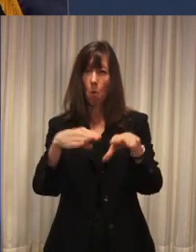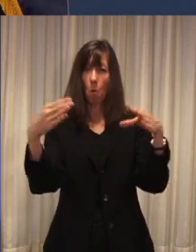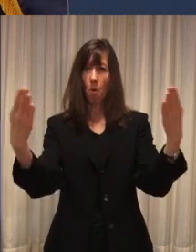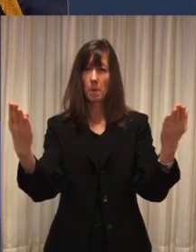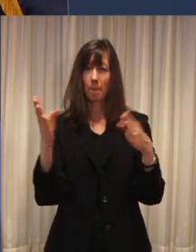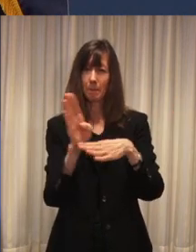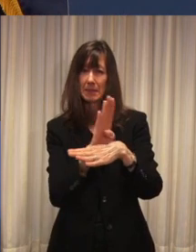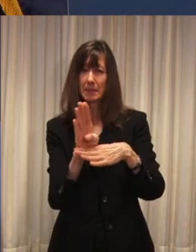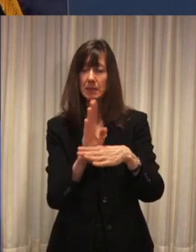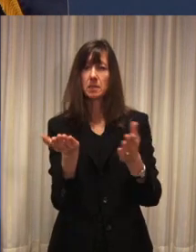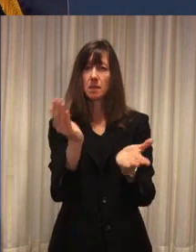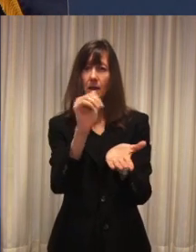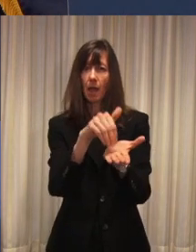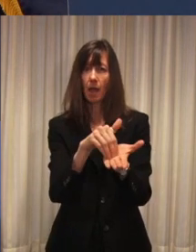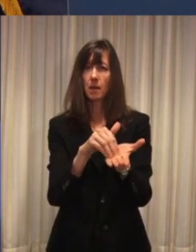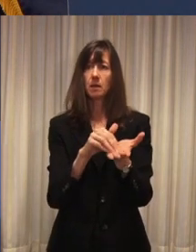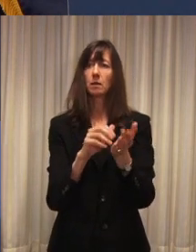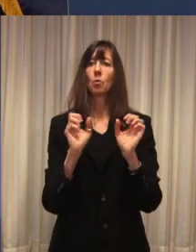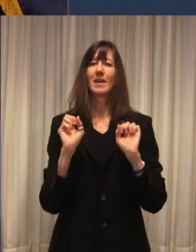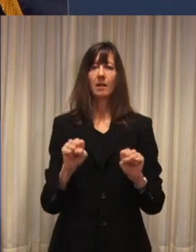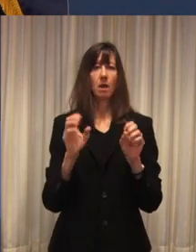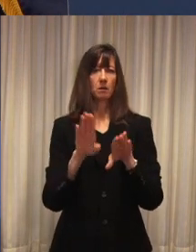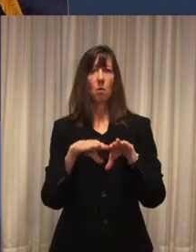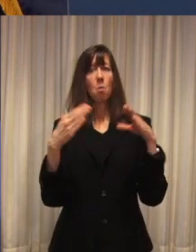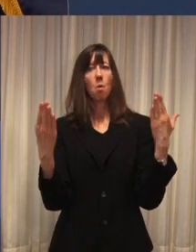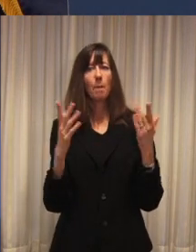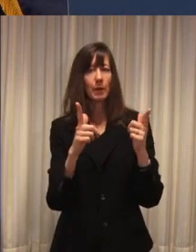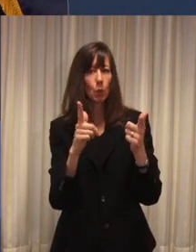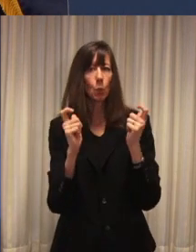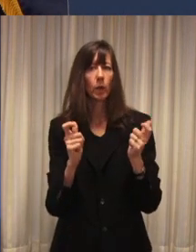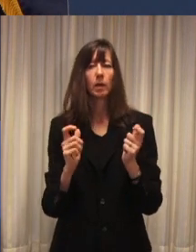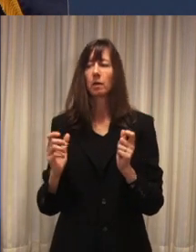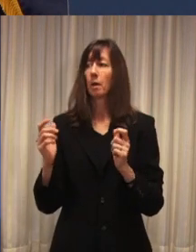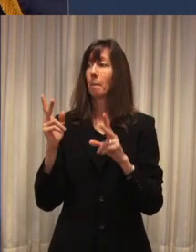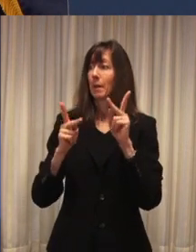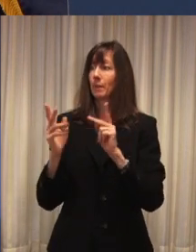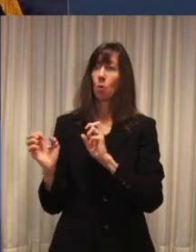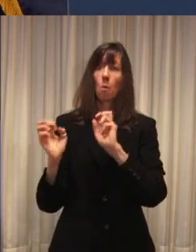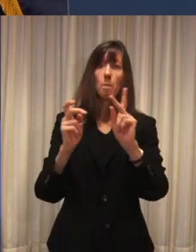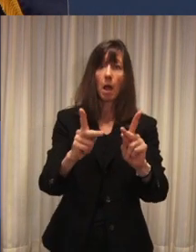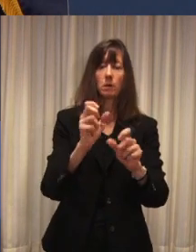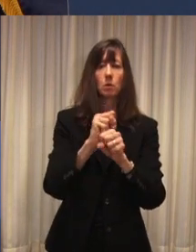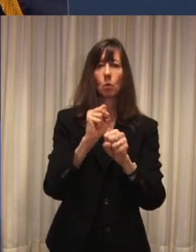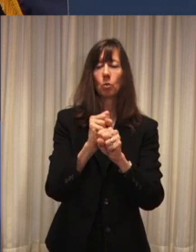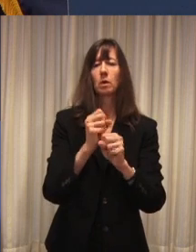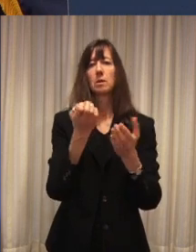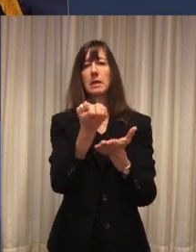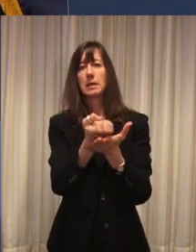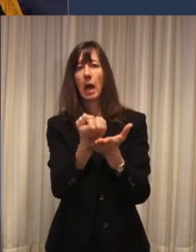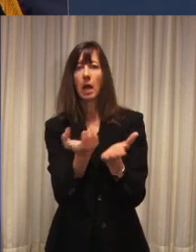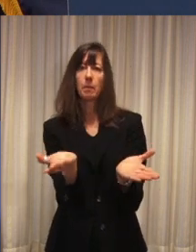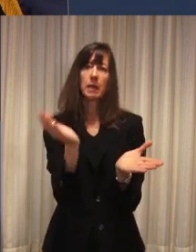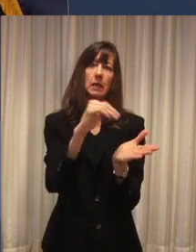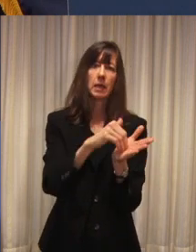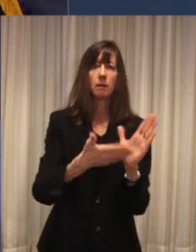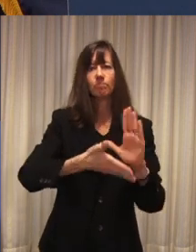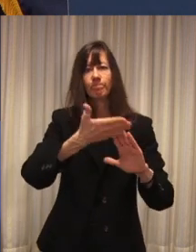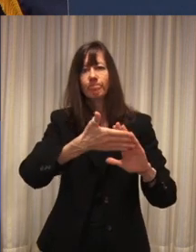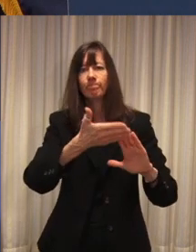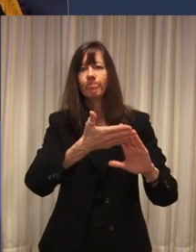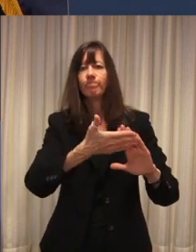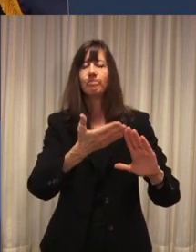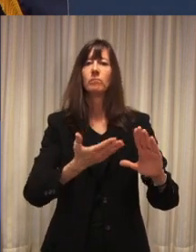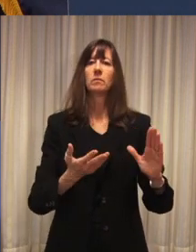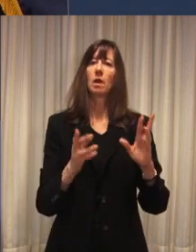can go quickly and we can get people back to work. We can get the economy going again, and hopefully we can actually reemerge